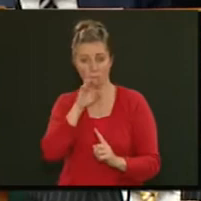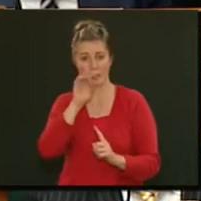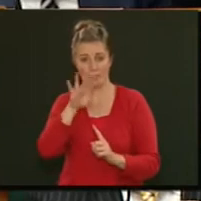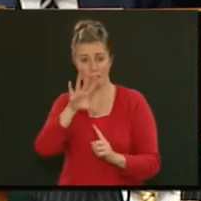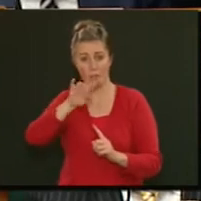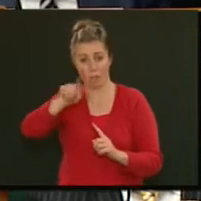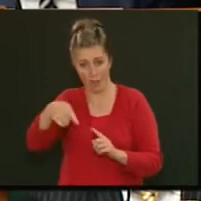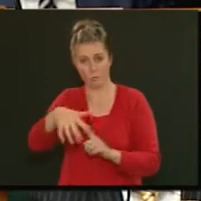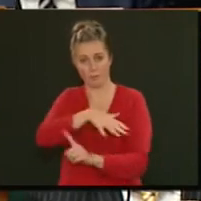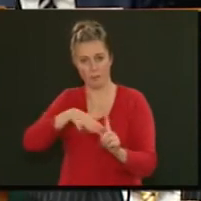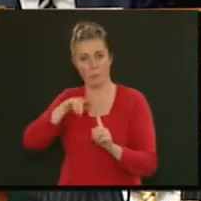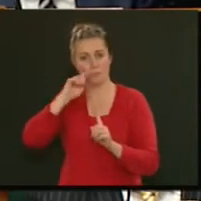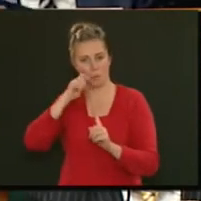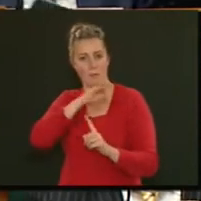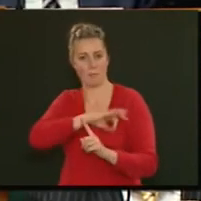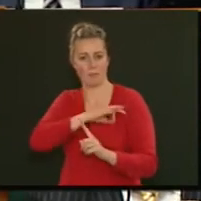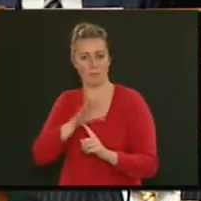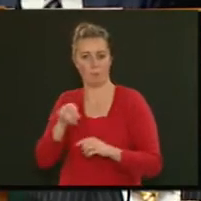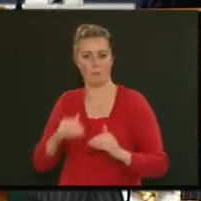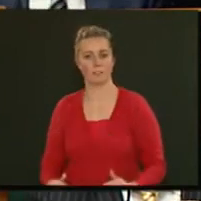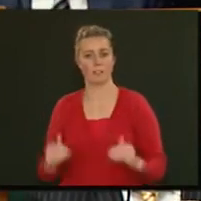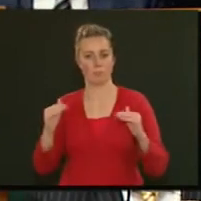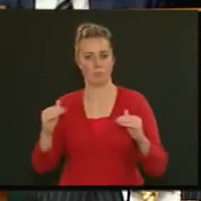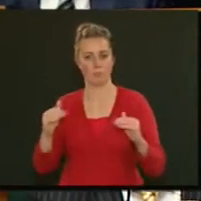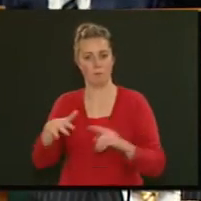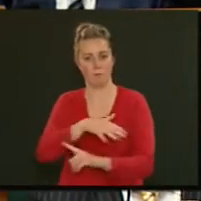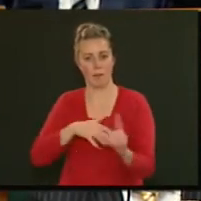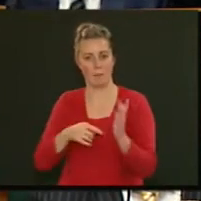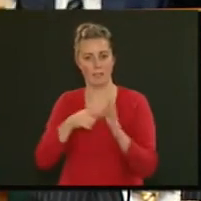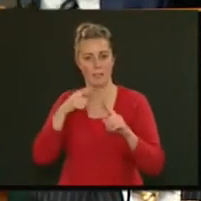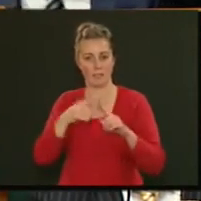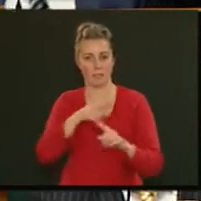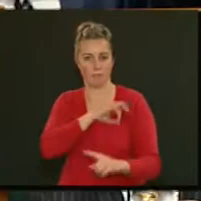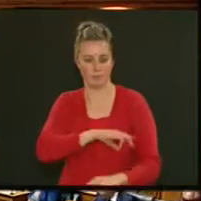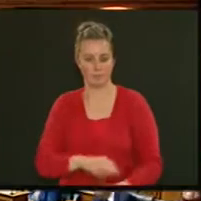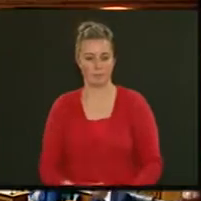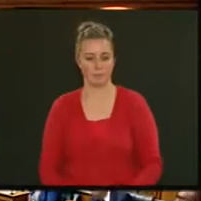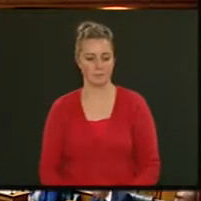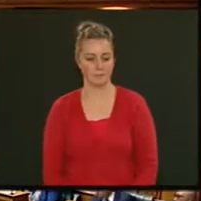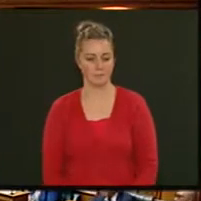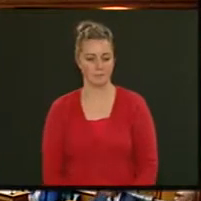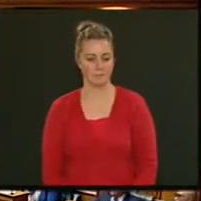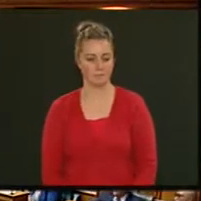310,000 families will benefit from these increases to the family tax credit.